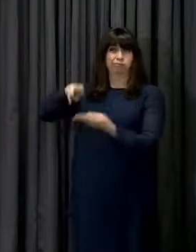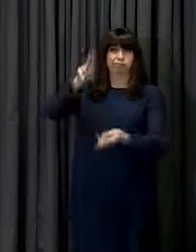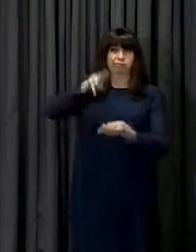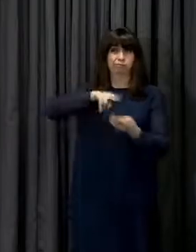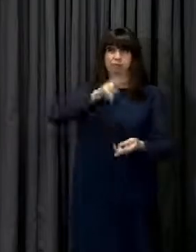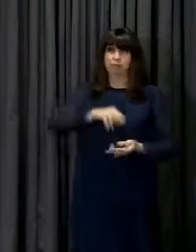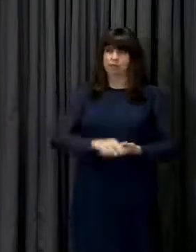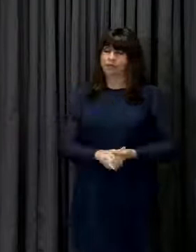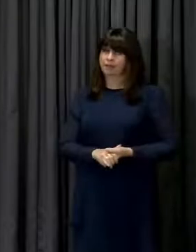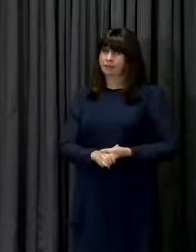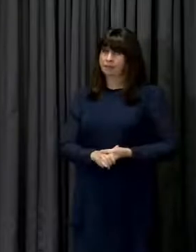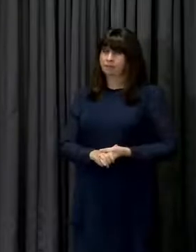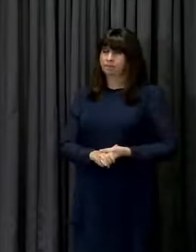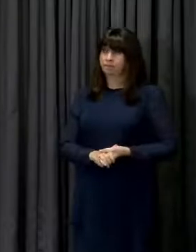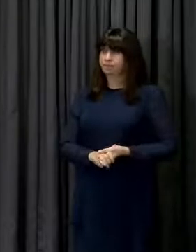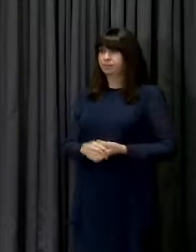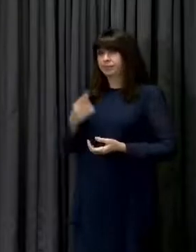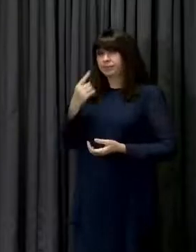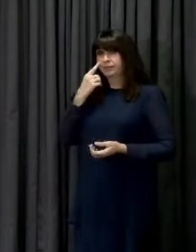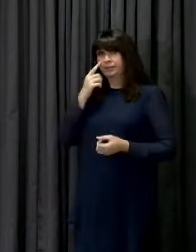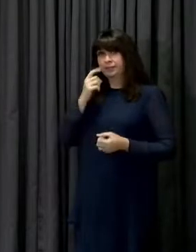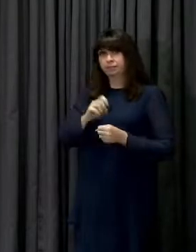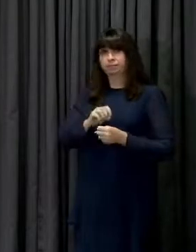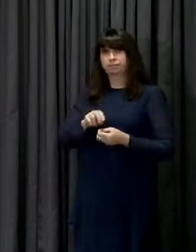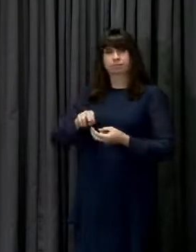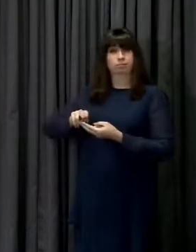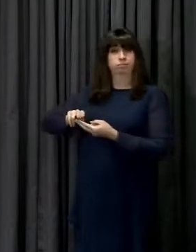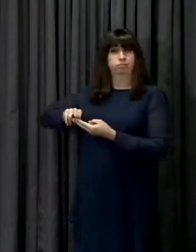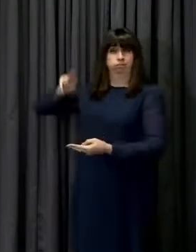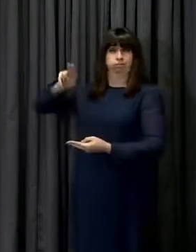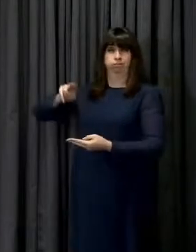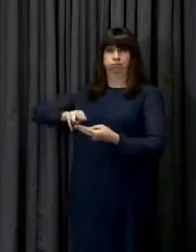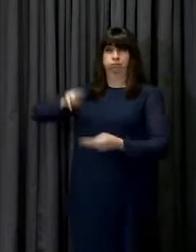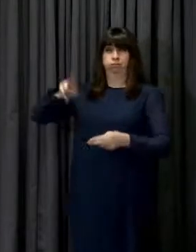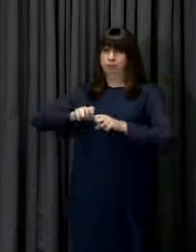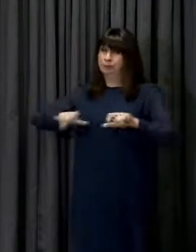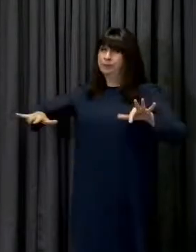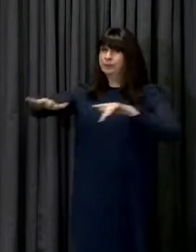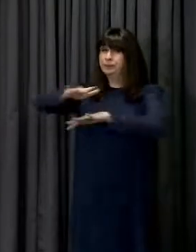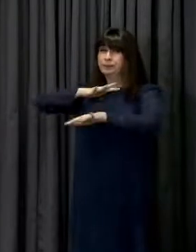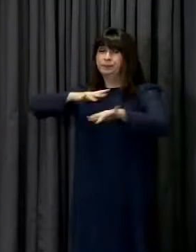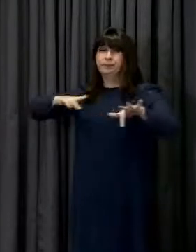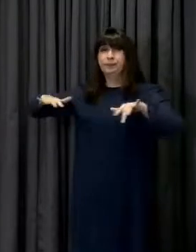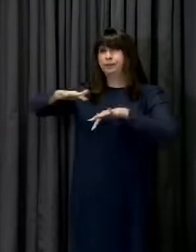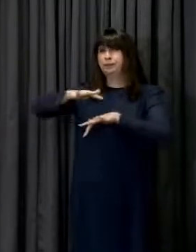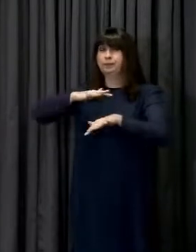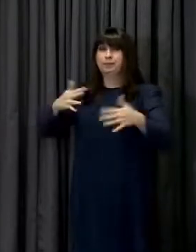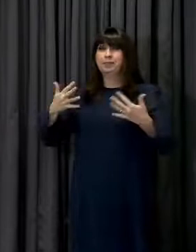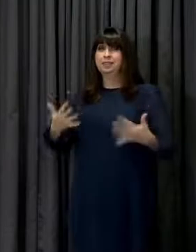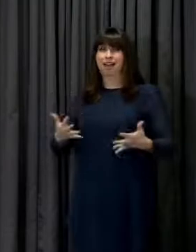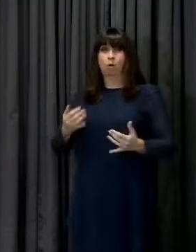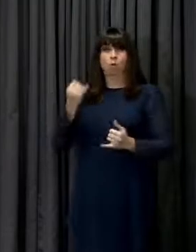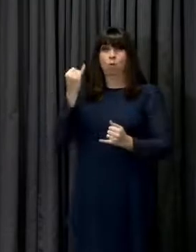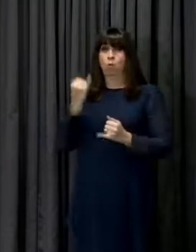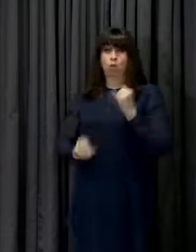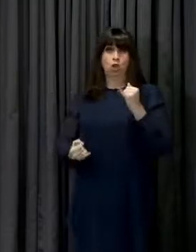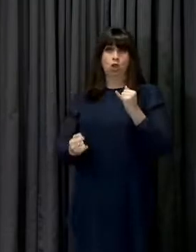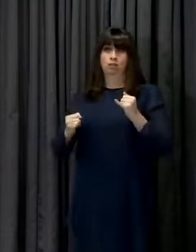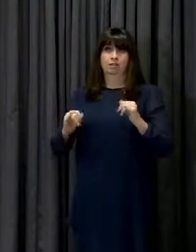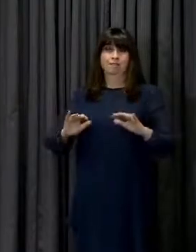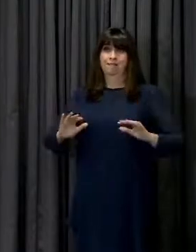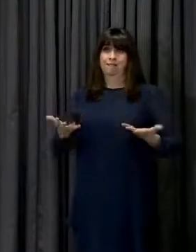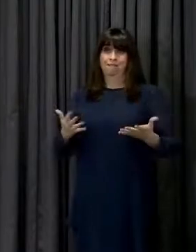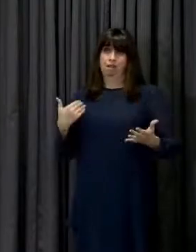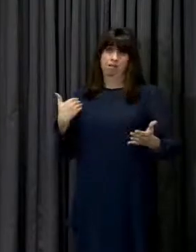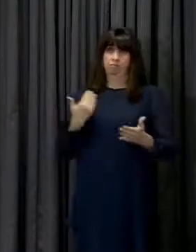We're continuing to see these high levels of coronavirus in our communities translating into record numbers in